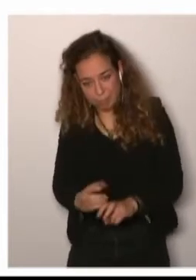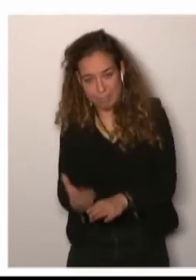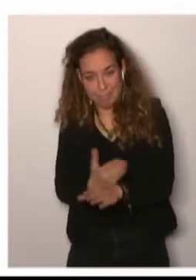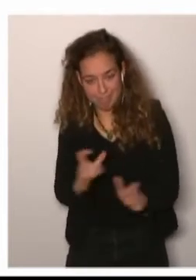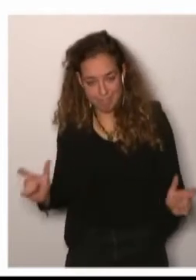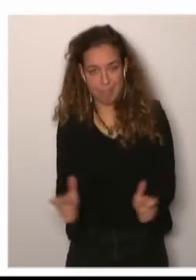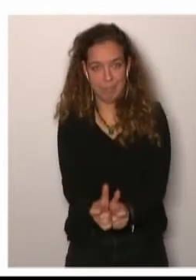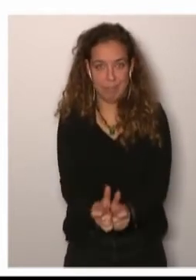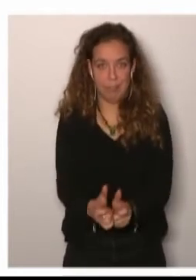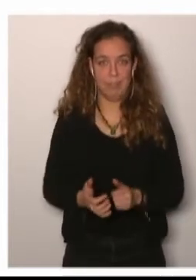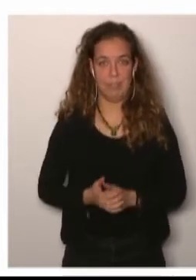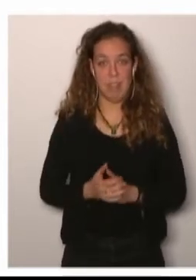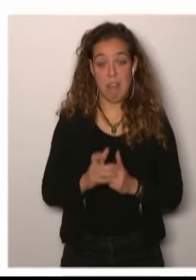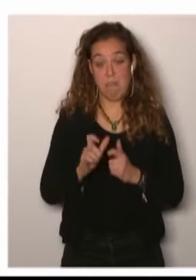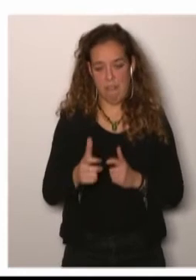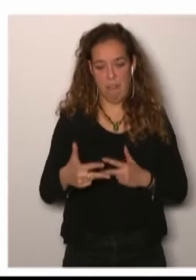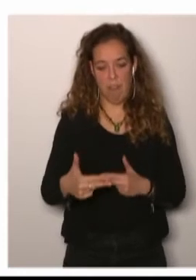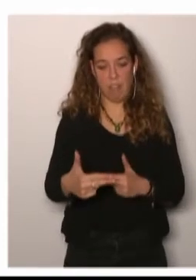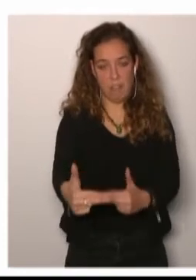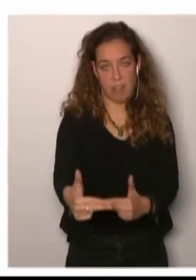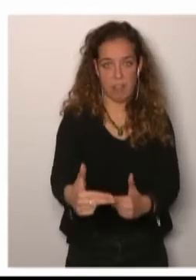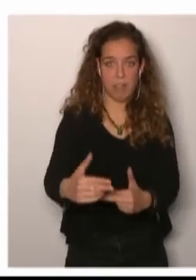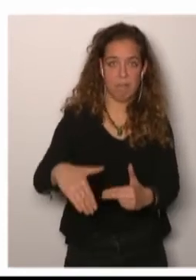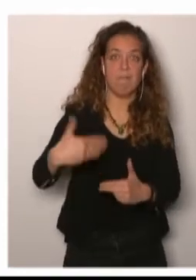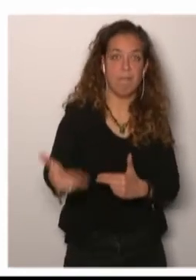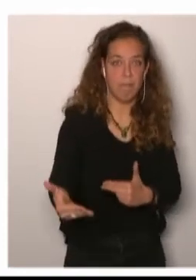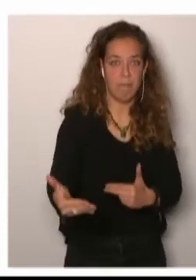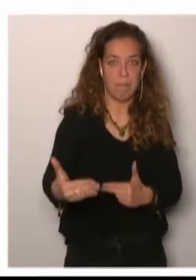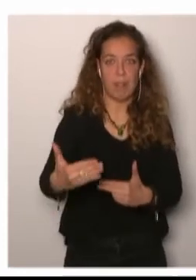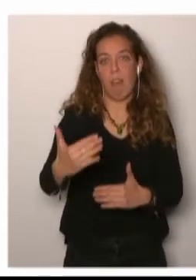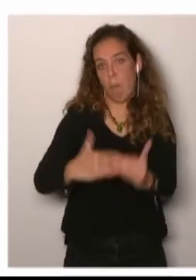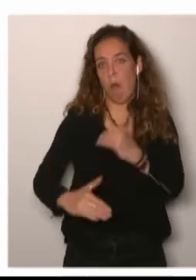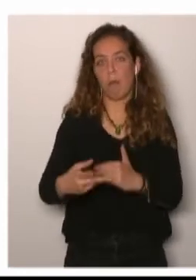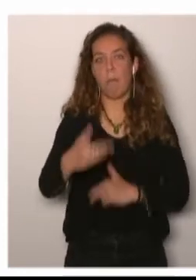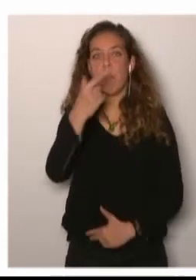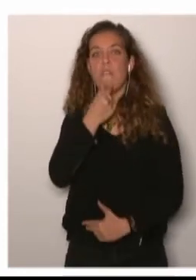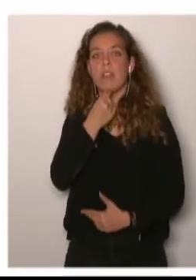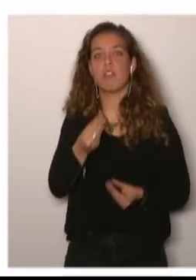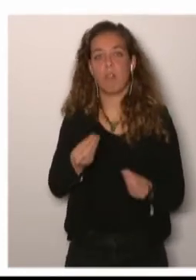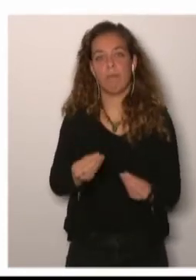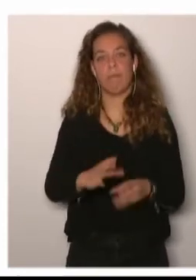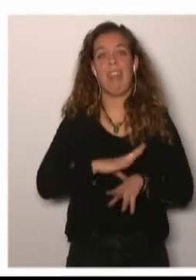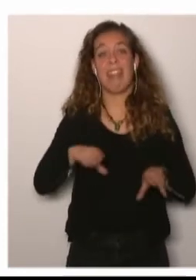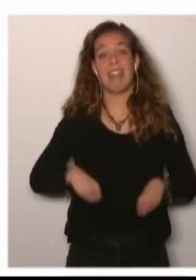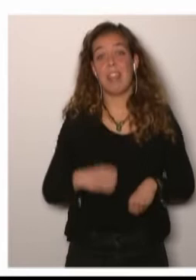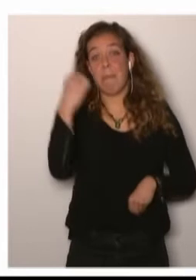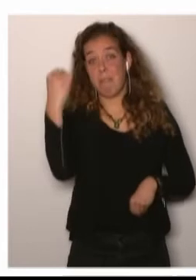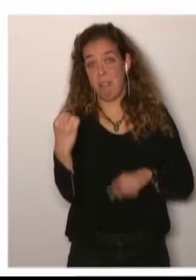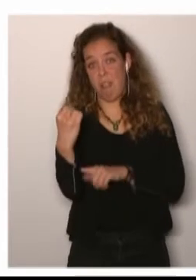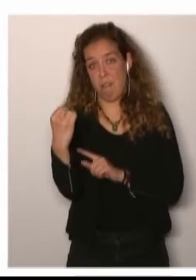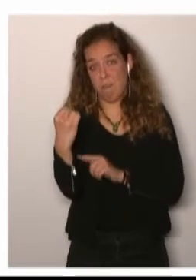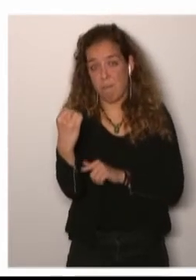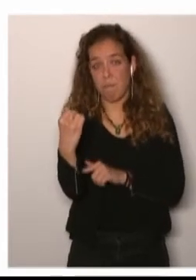Coming to the last pillar, which I summarized broadly with capacity building, reflecting now more